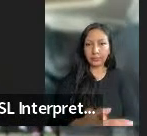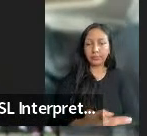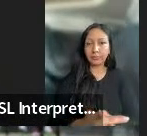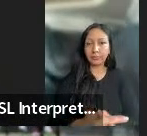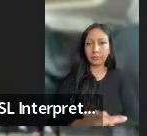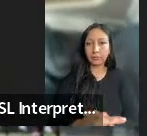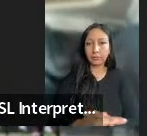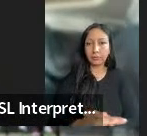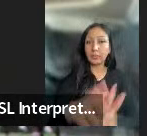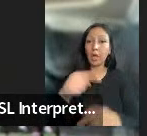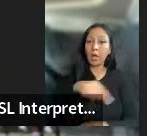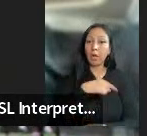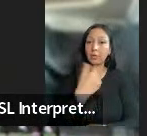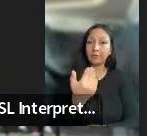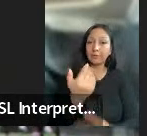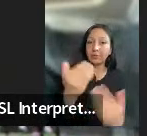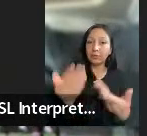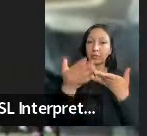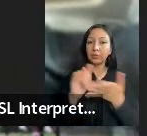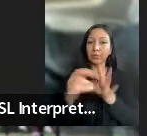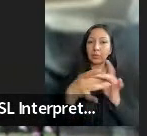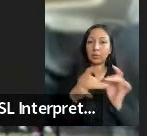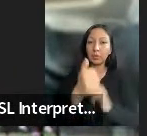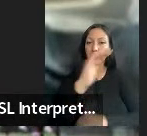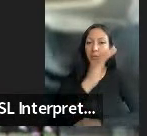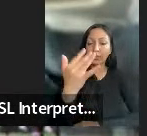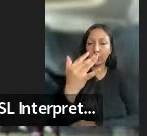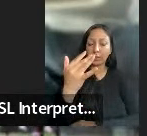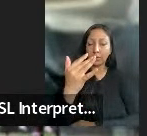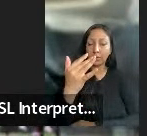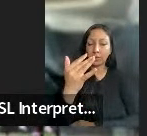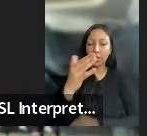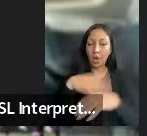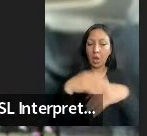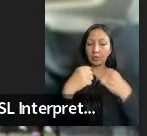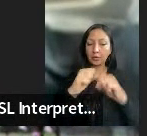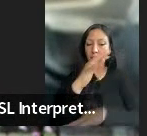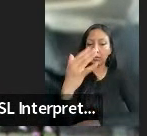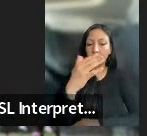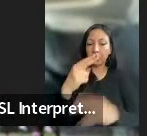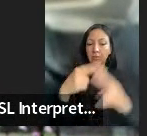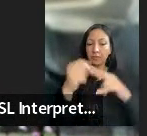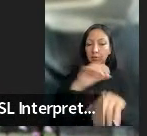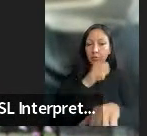Our 15th proposal relates to on-street tree infrastructure.